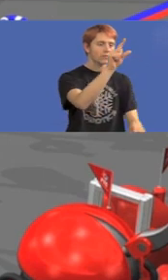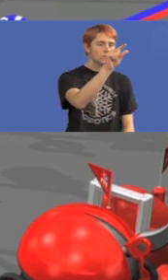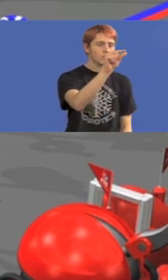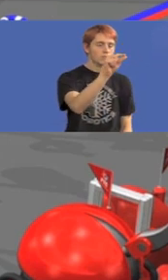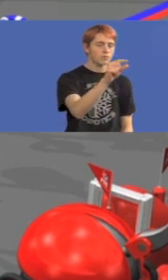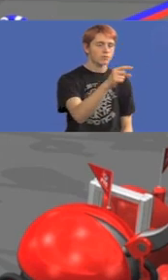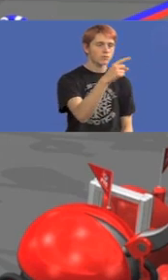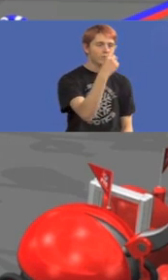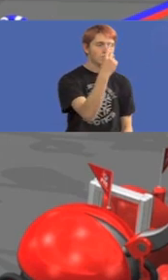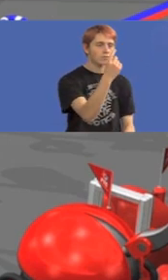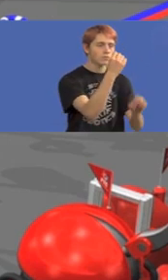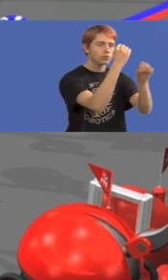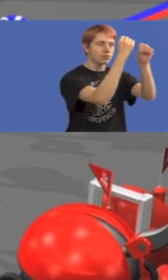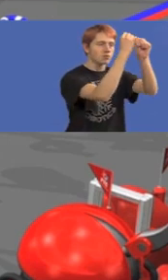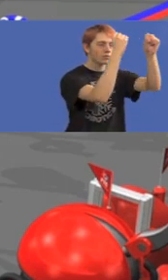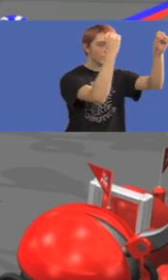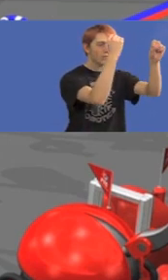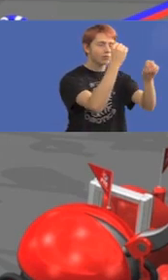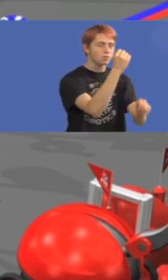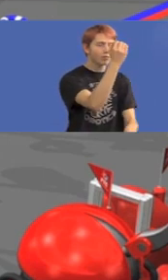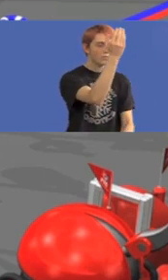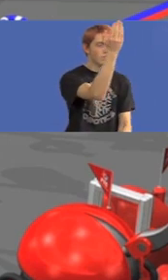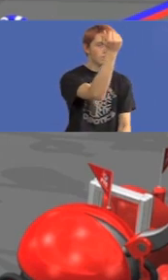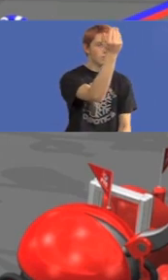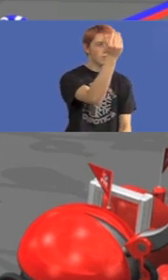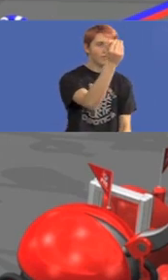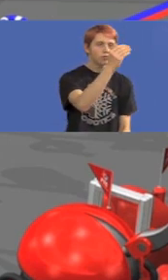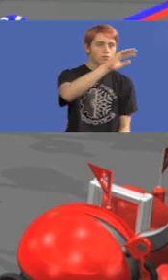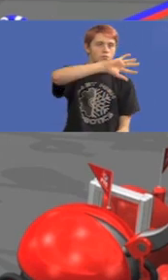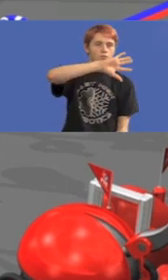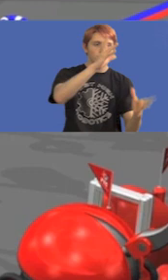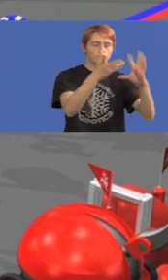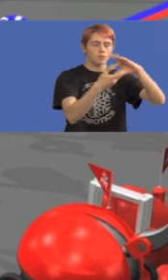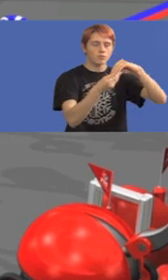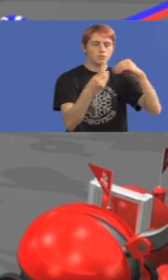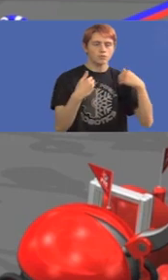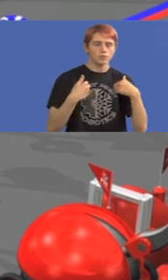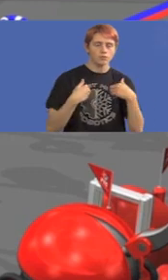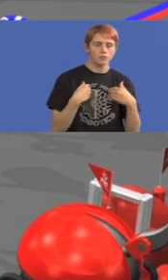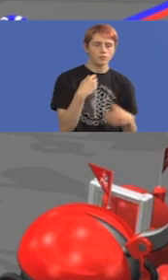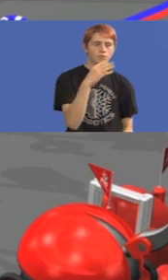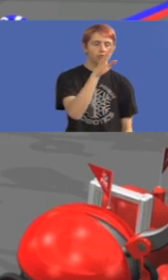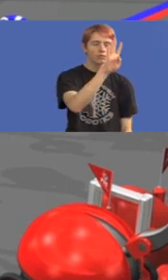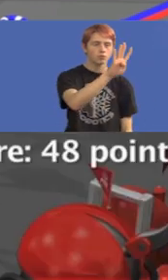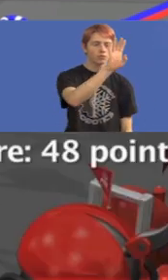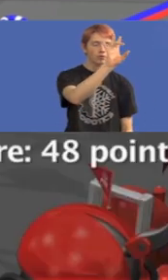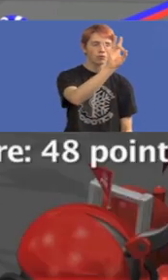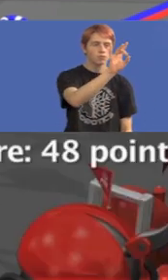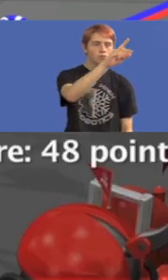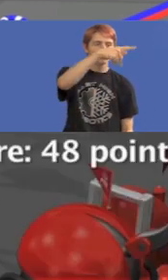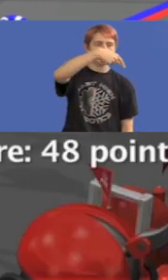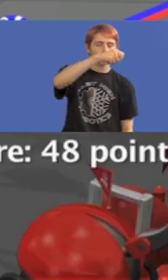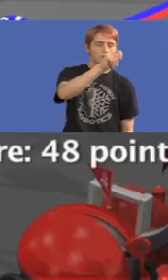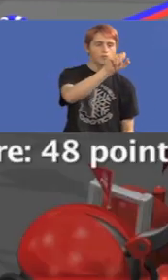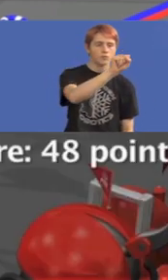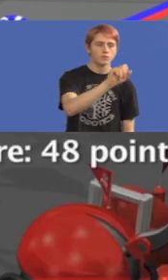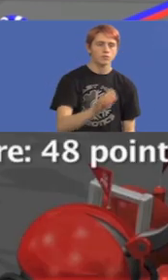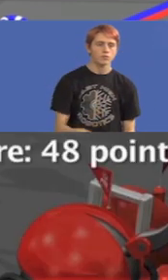20 points, and 1 ring on the top row for an additional 15 points. That's a ring score of 48